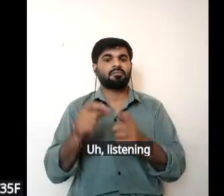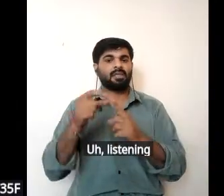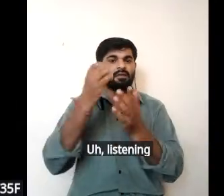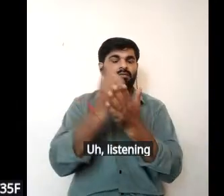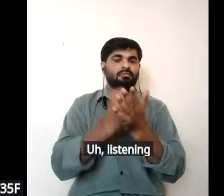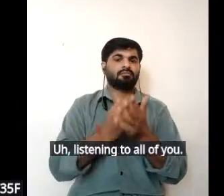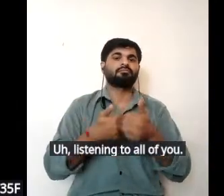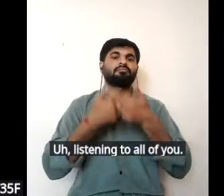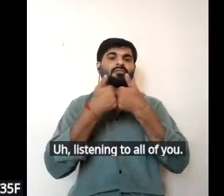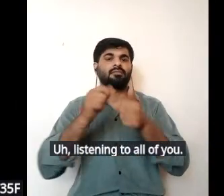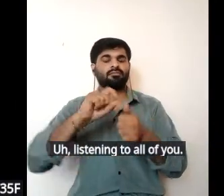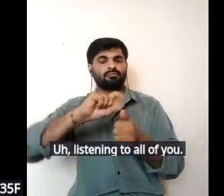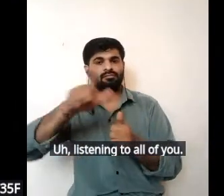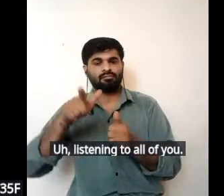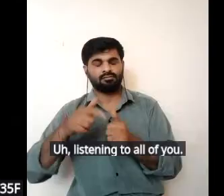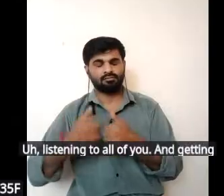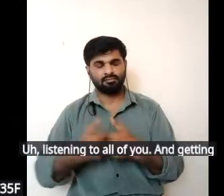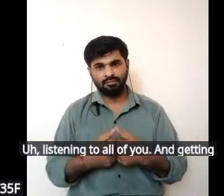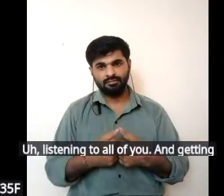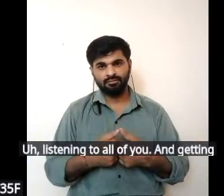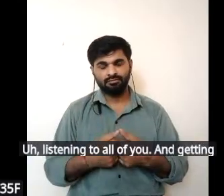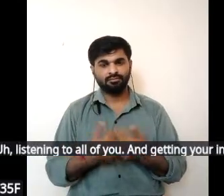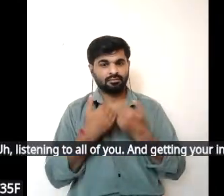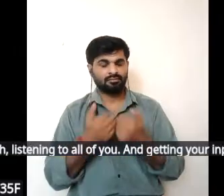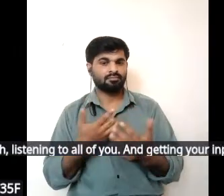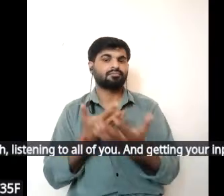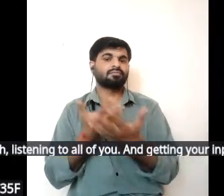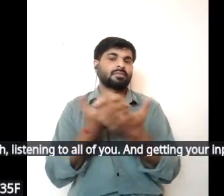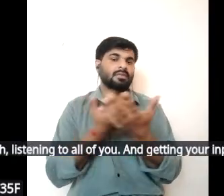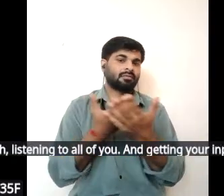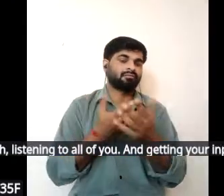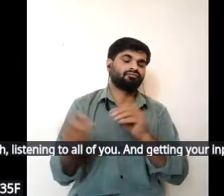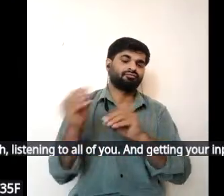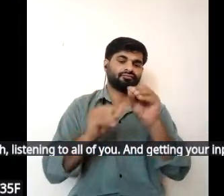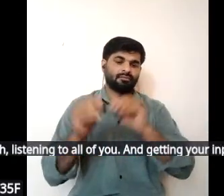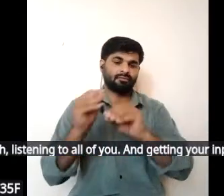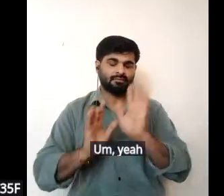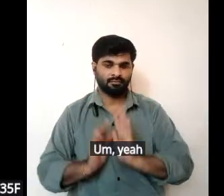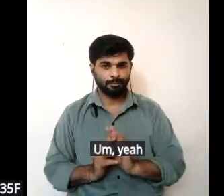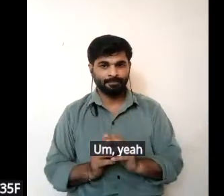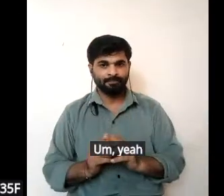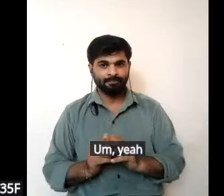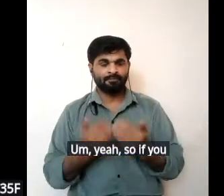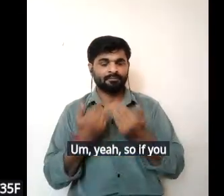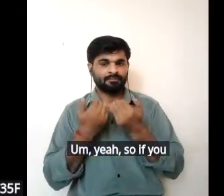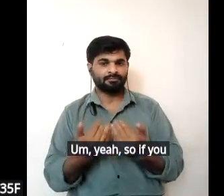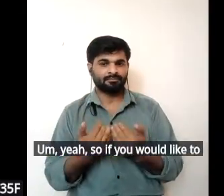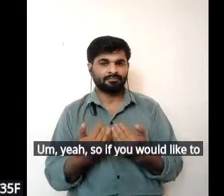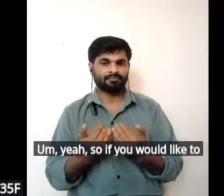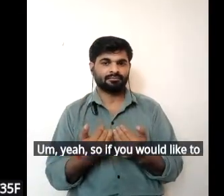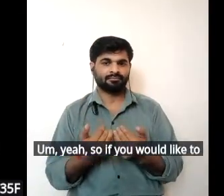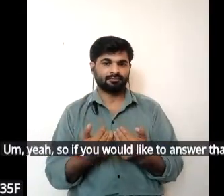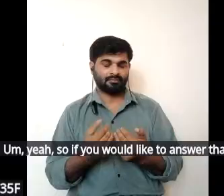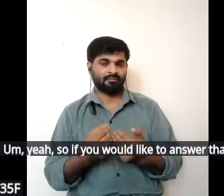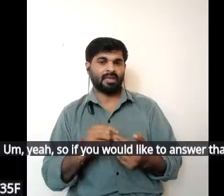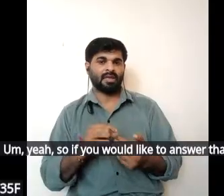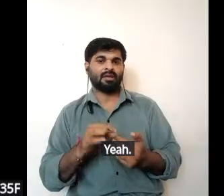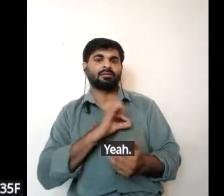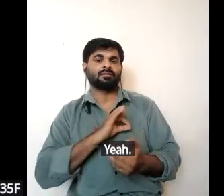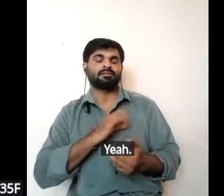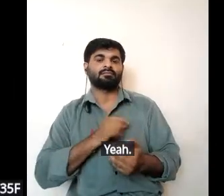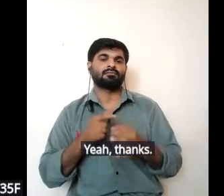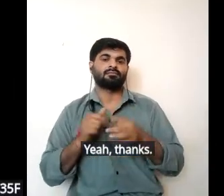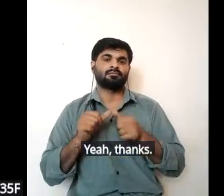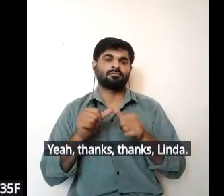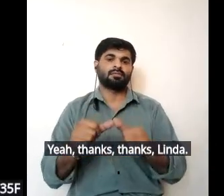you and getting your inputs. Yeah, so if you would like to answer that. Yeah. Thanks,